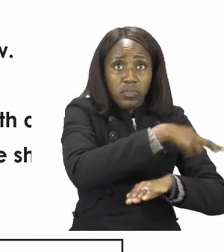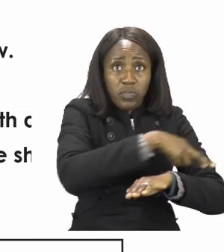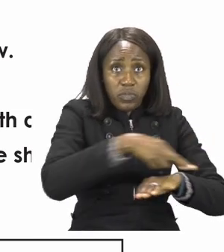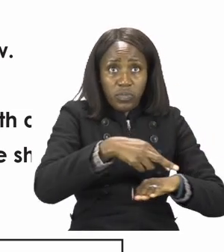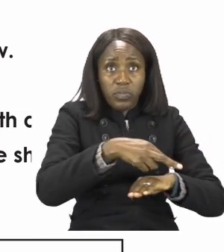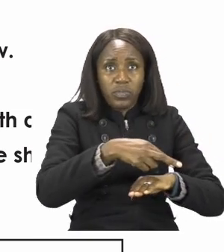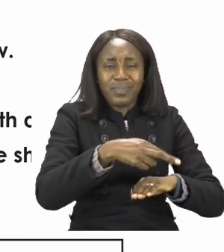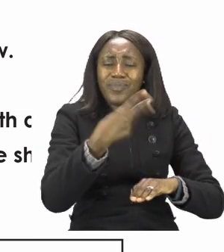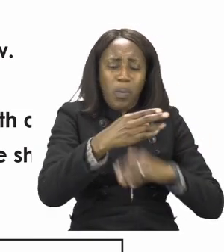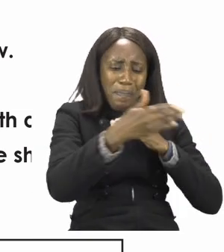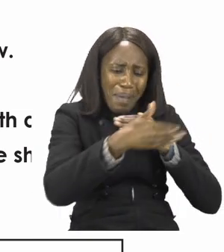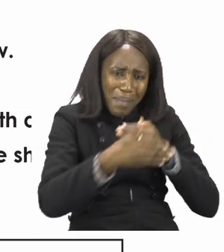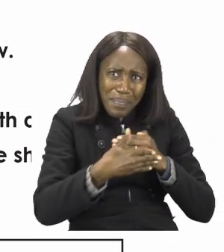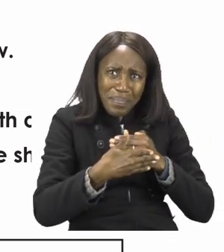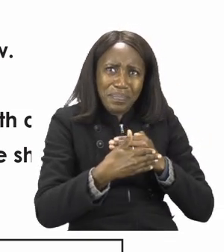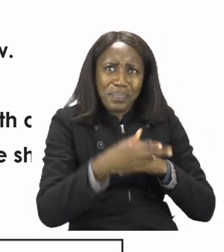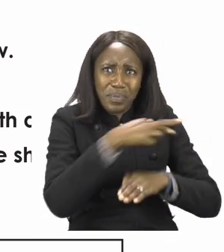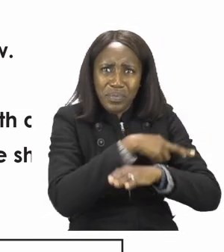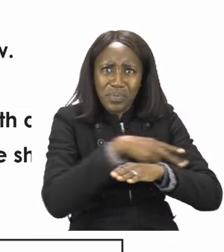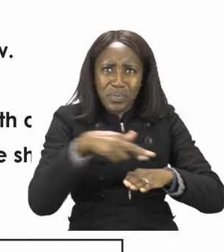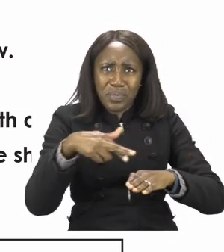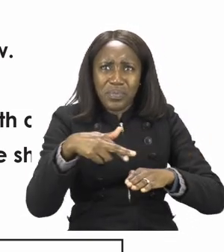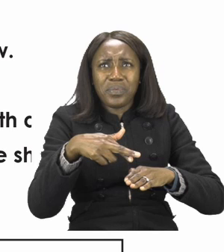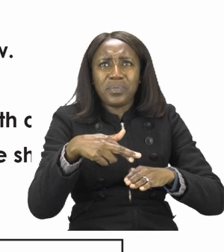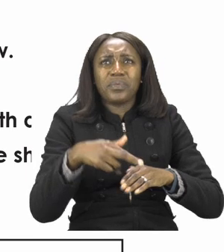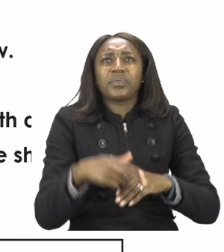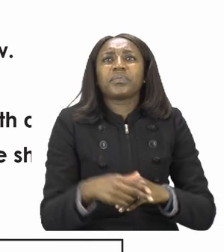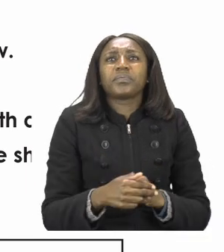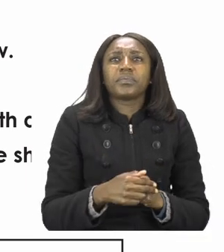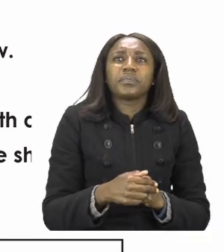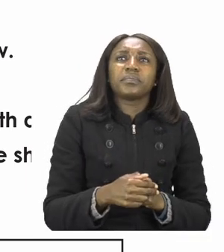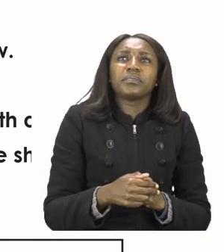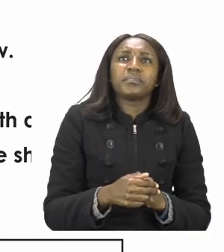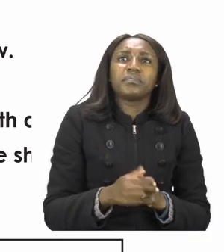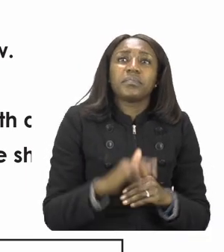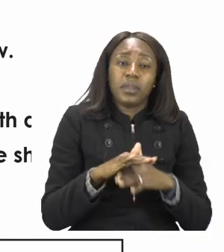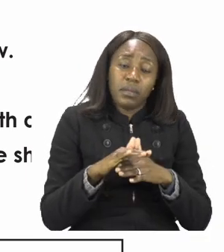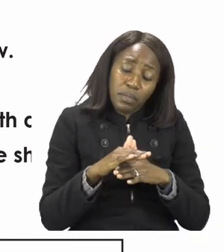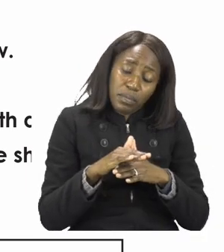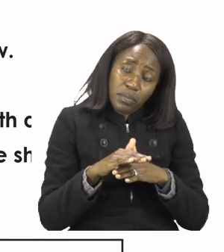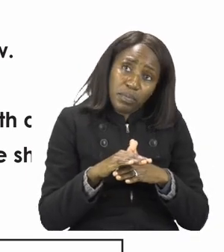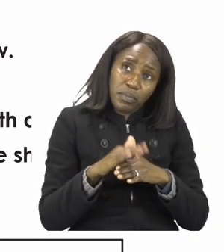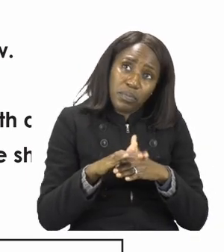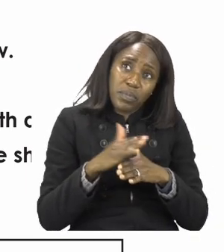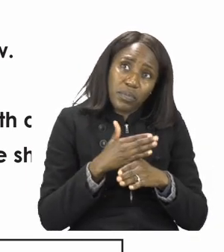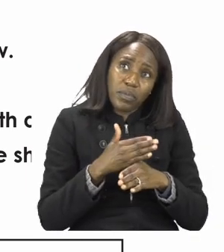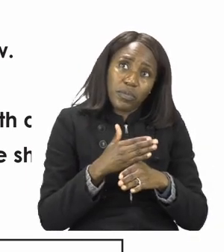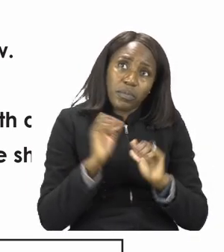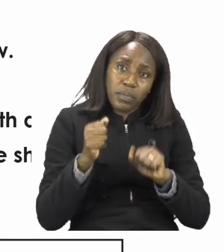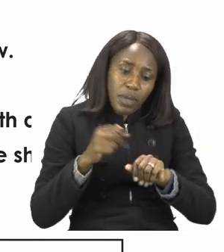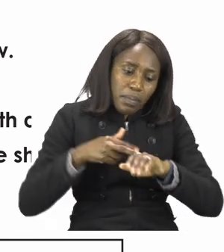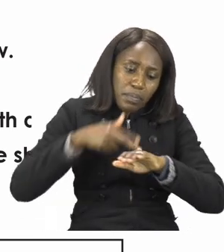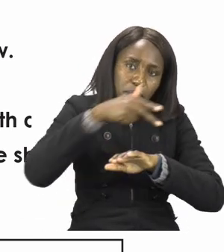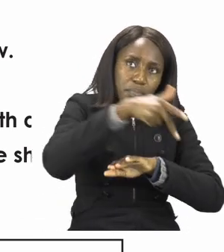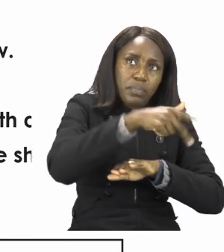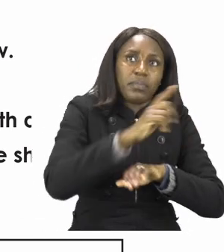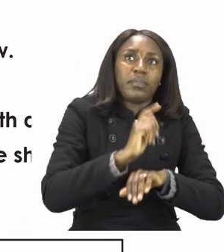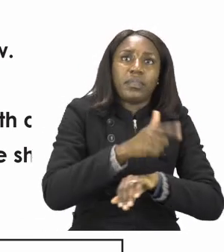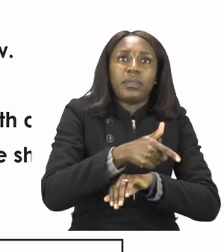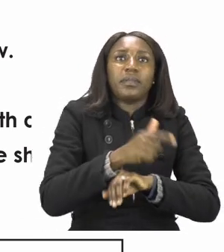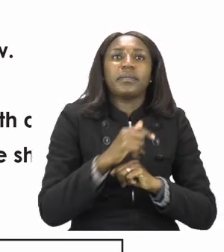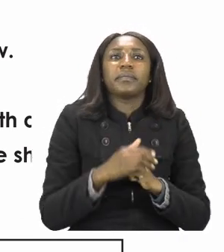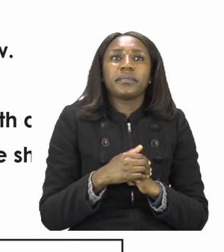pavement and not too close to the curb before crossing.